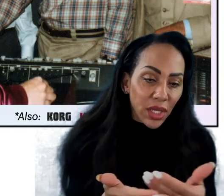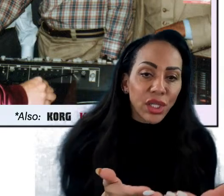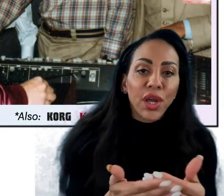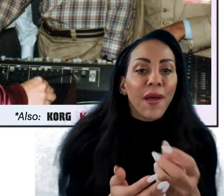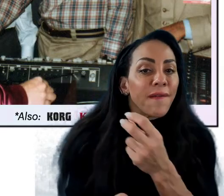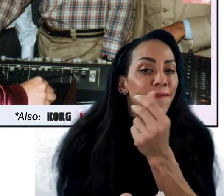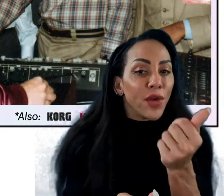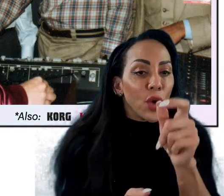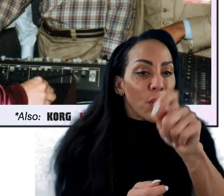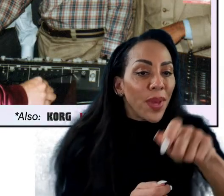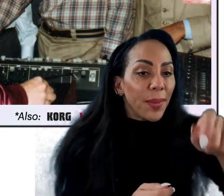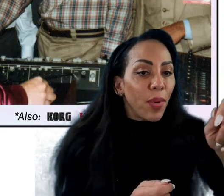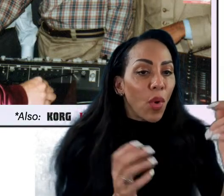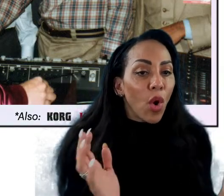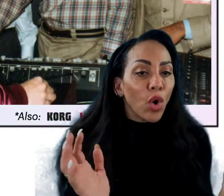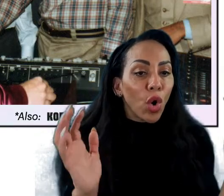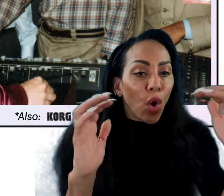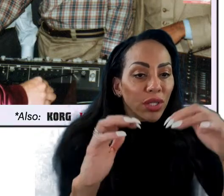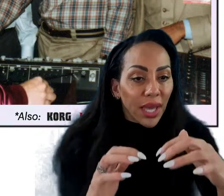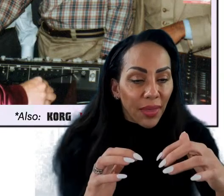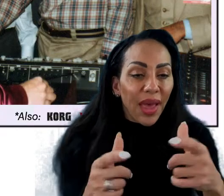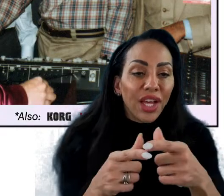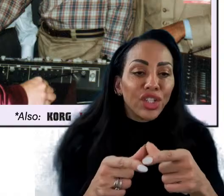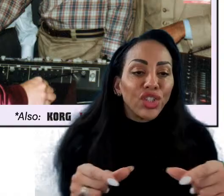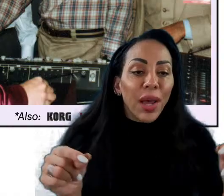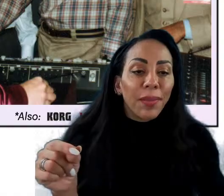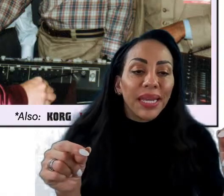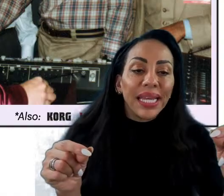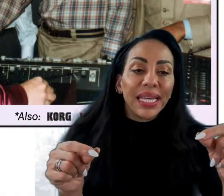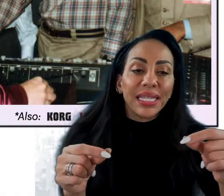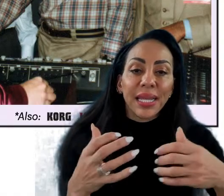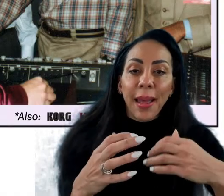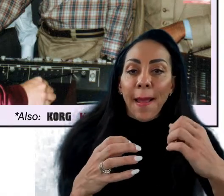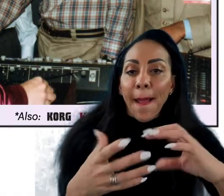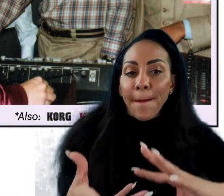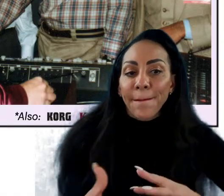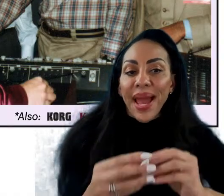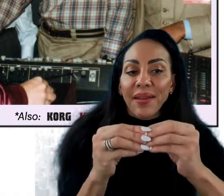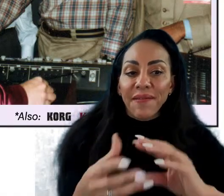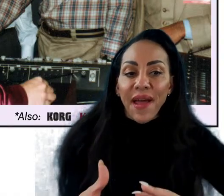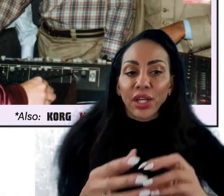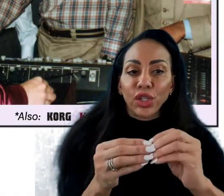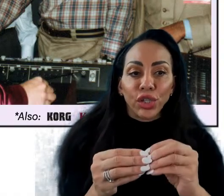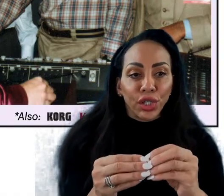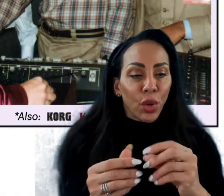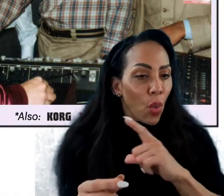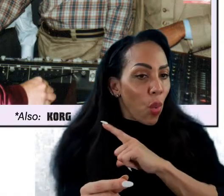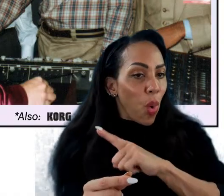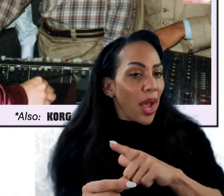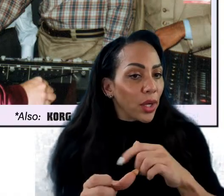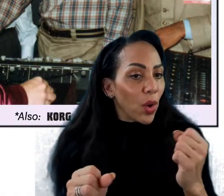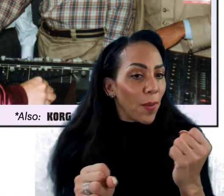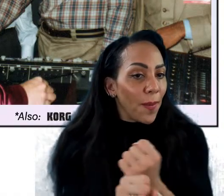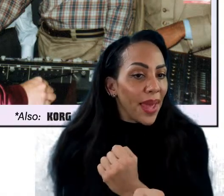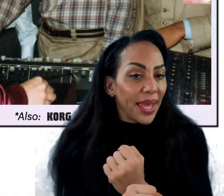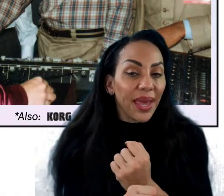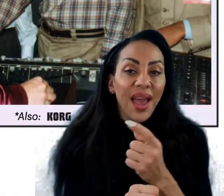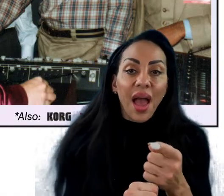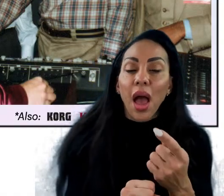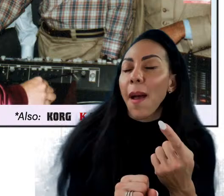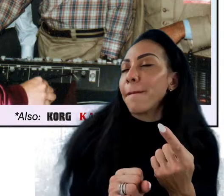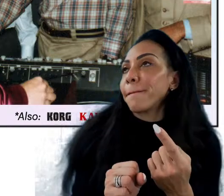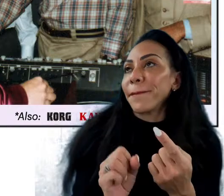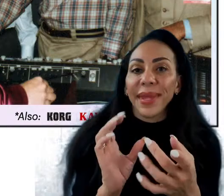manufacturers, to bring about a new kind of interface, a new language for making a universal way of these instruments to talk to one